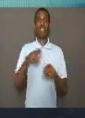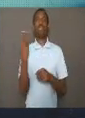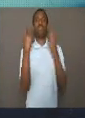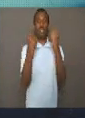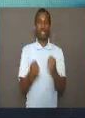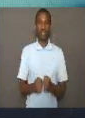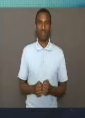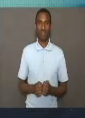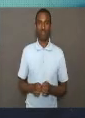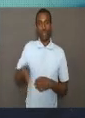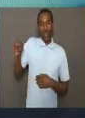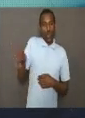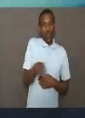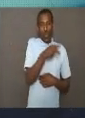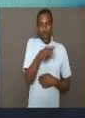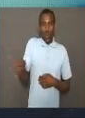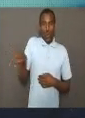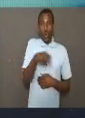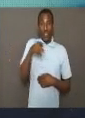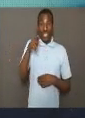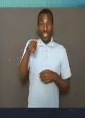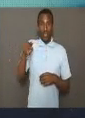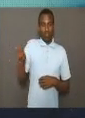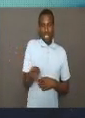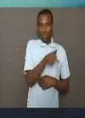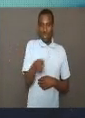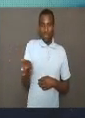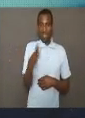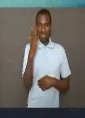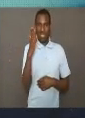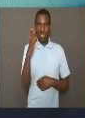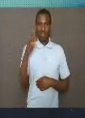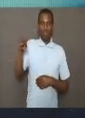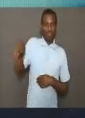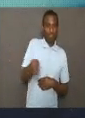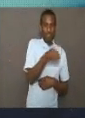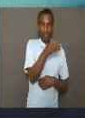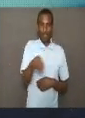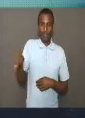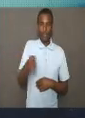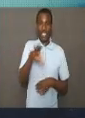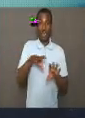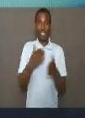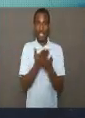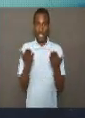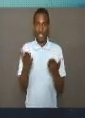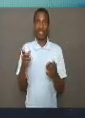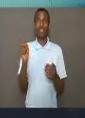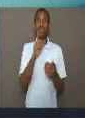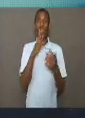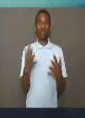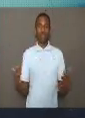An oscillator, such as a pendulum, has a combination